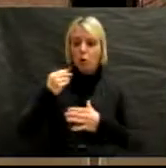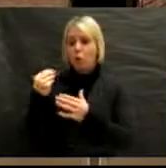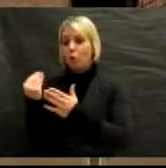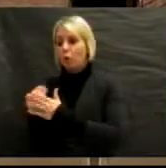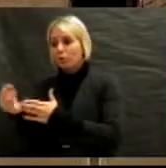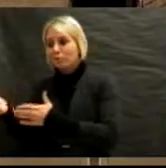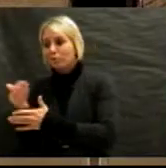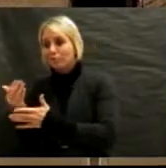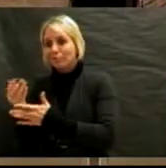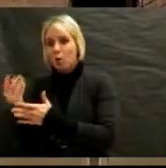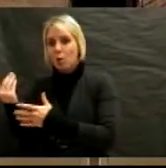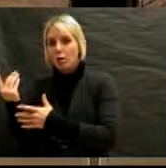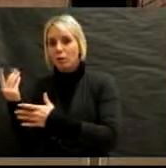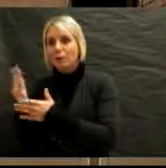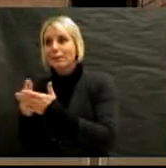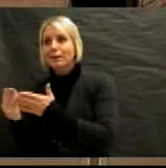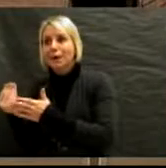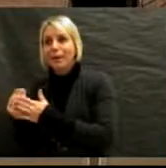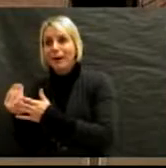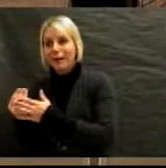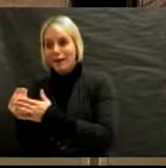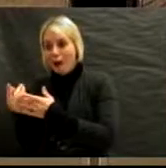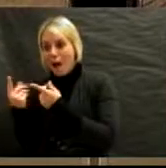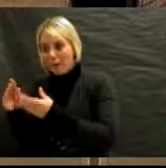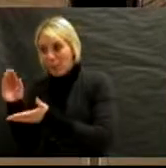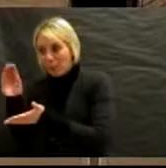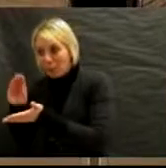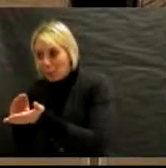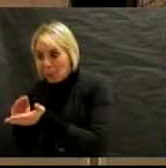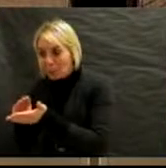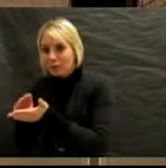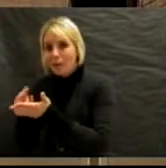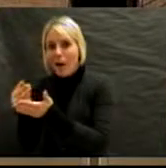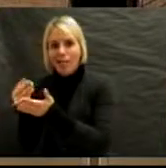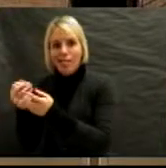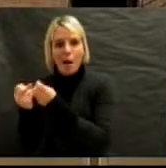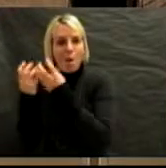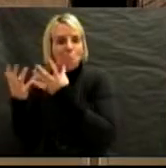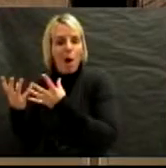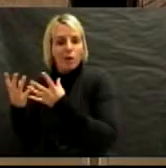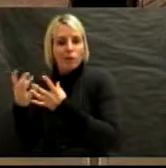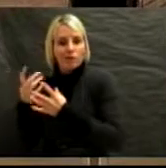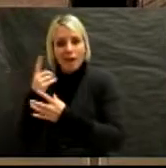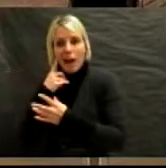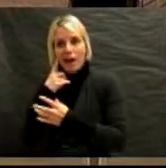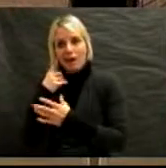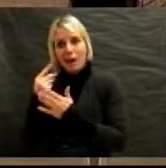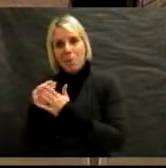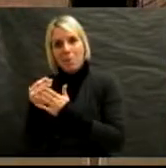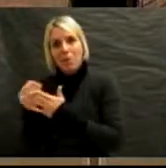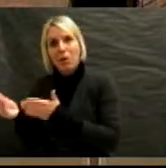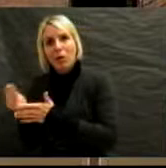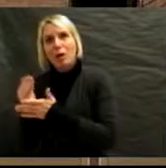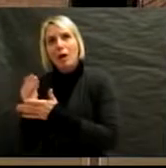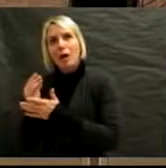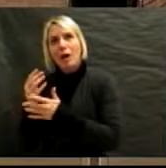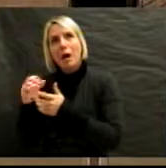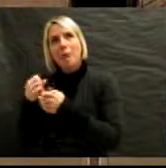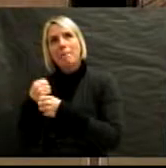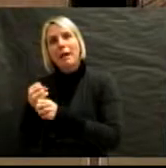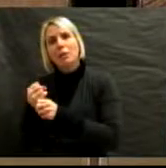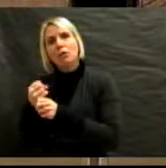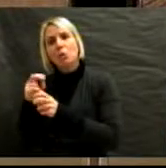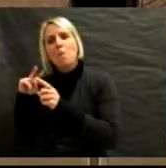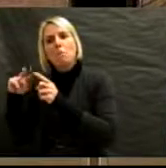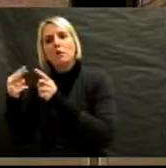compensation does kind of make you think about that job a little bit differently. And we just signed up for a bunch of